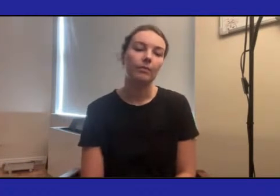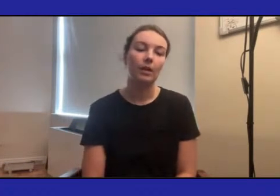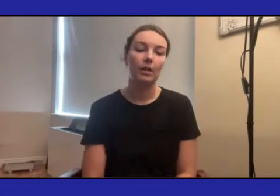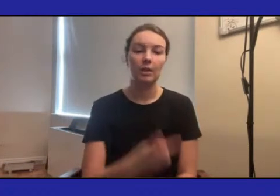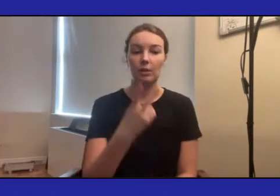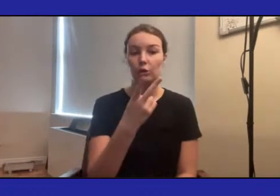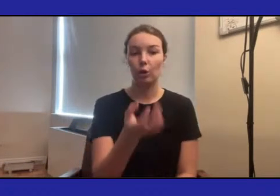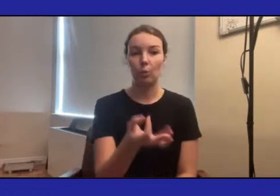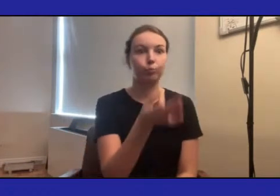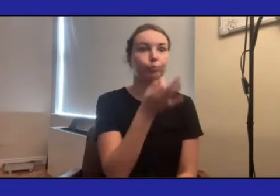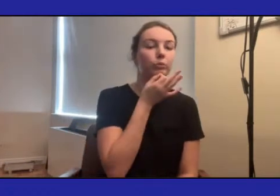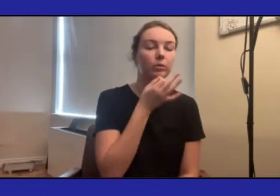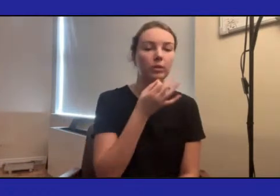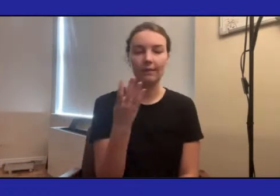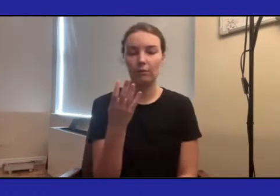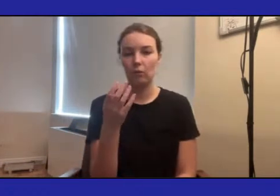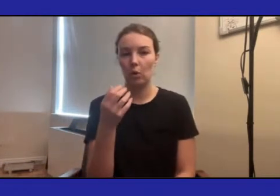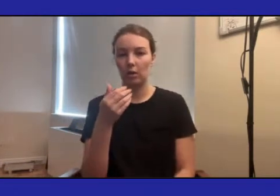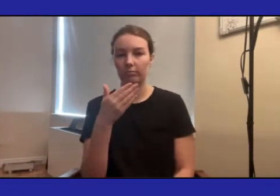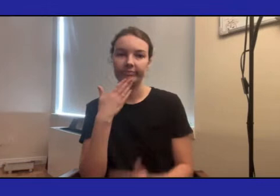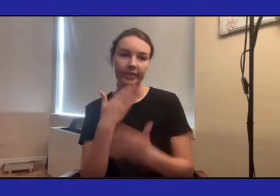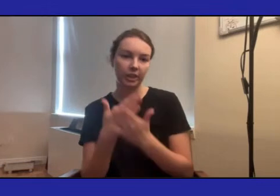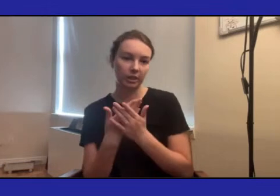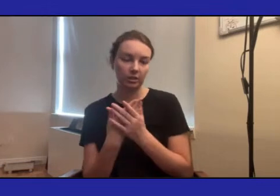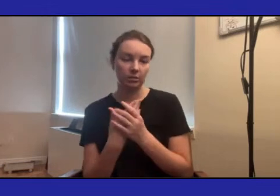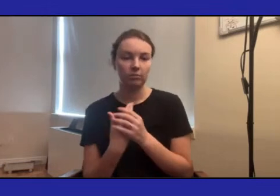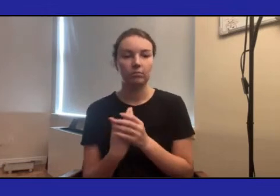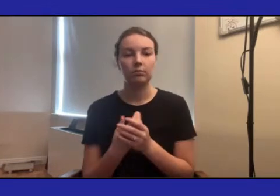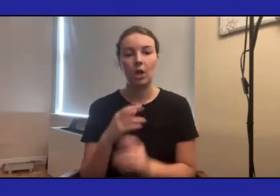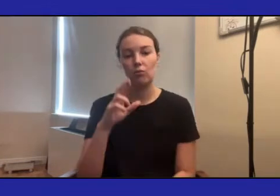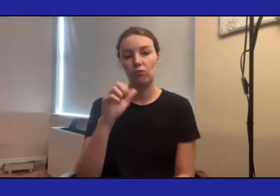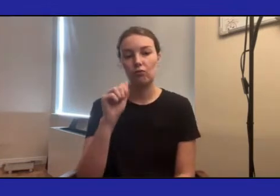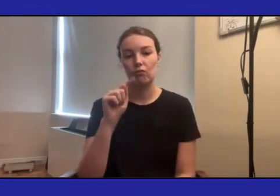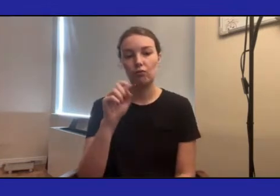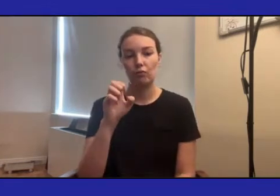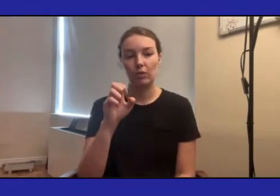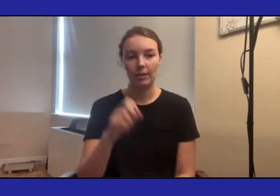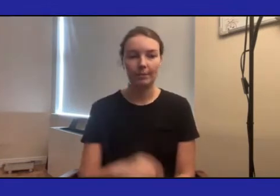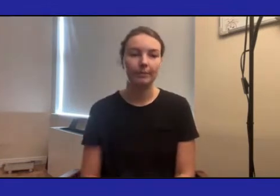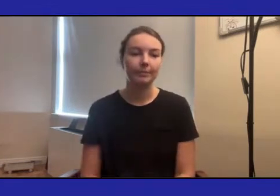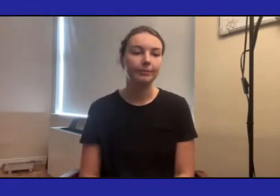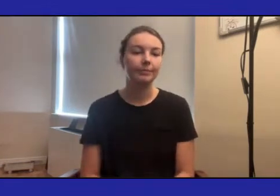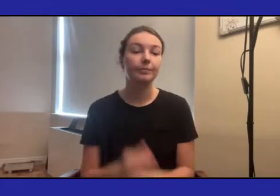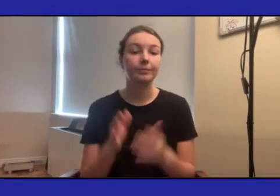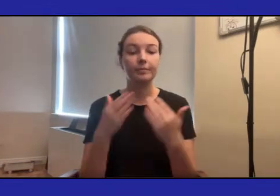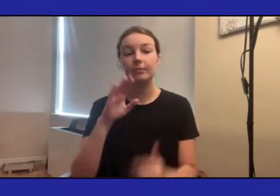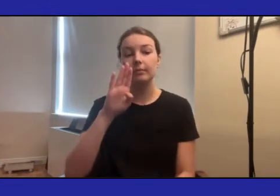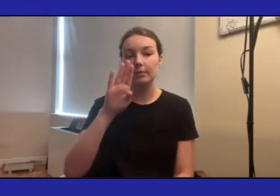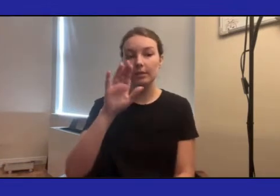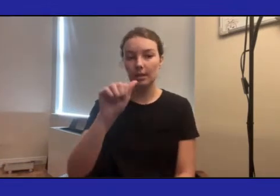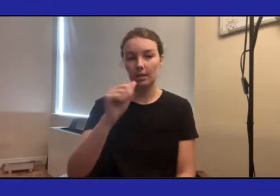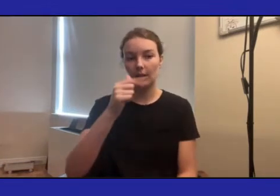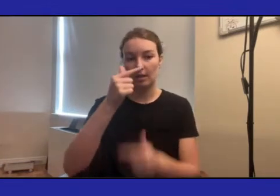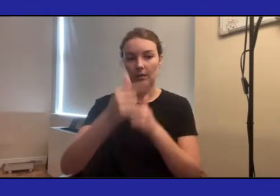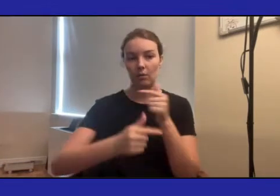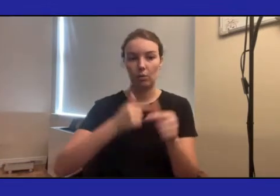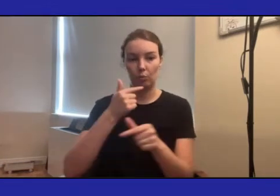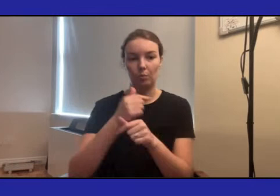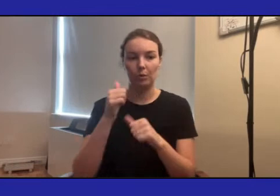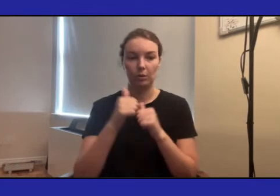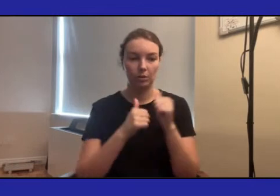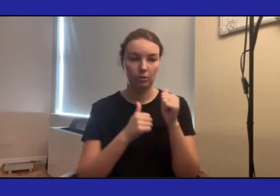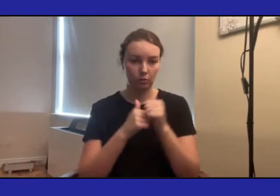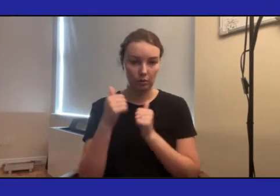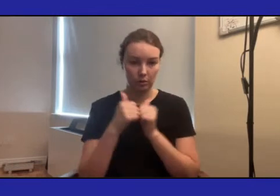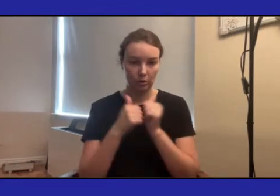ratings. BA Global was the lowest responsible bidder for the second contract, which bid was opened on May 23rd. The